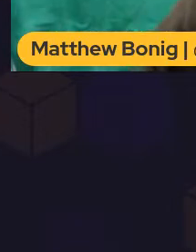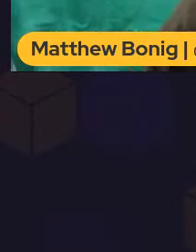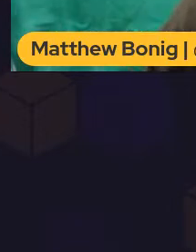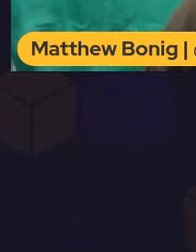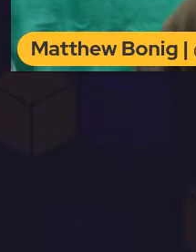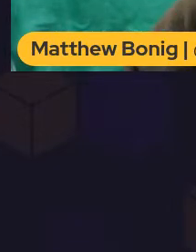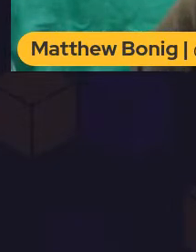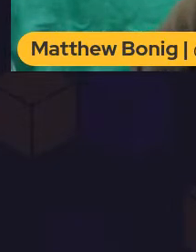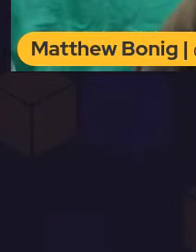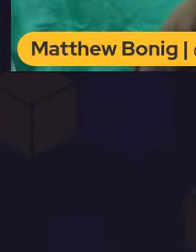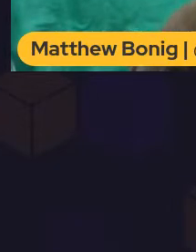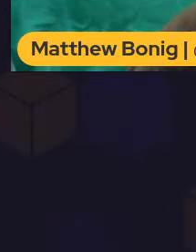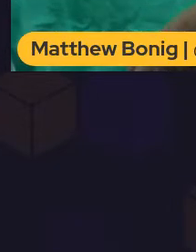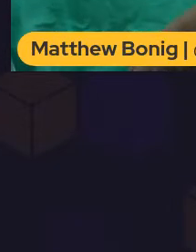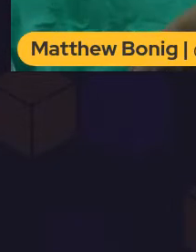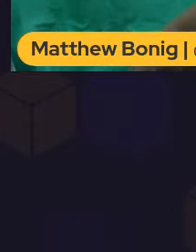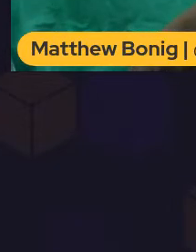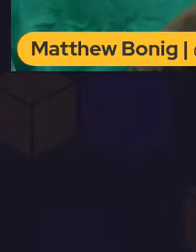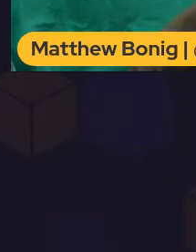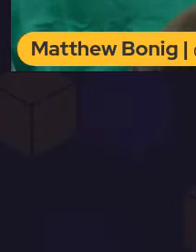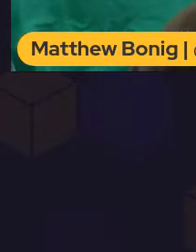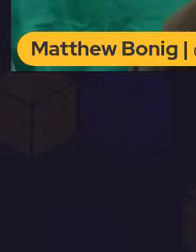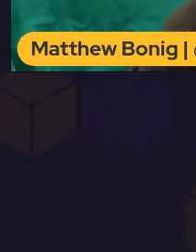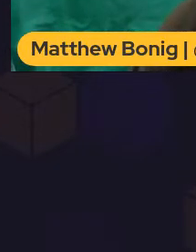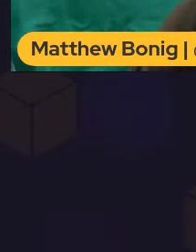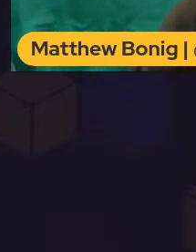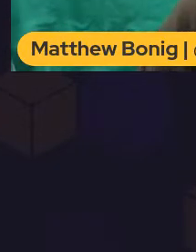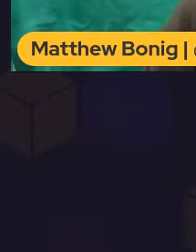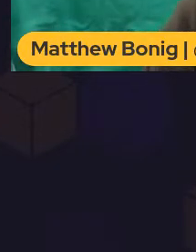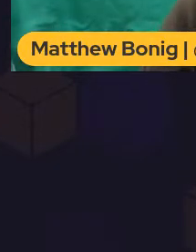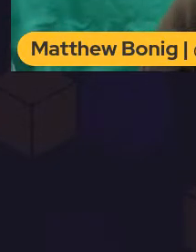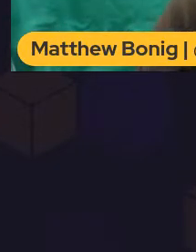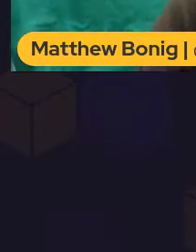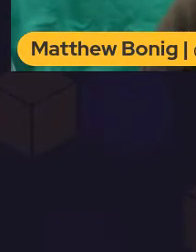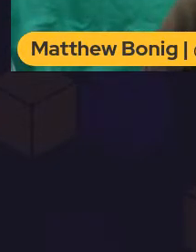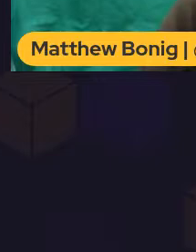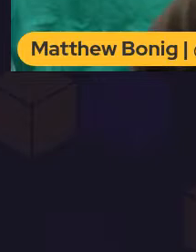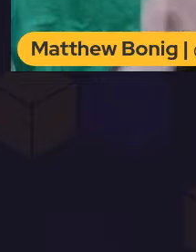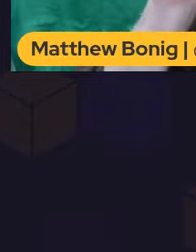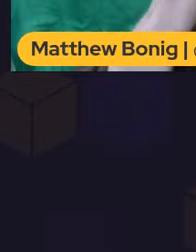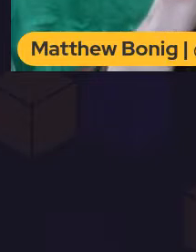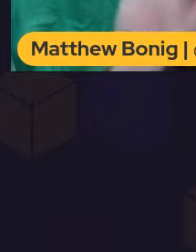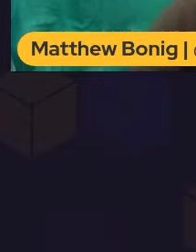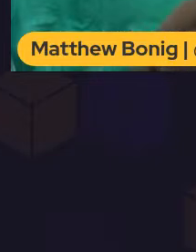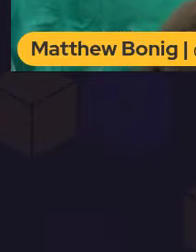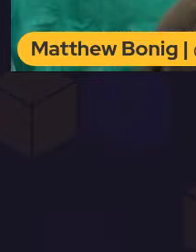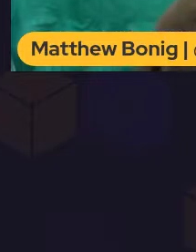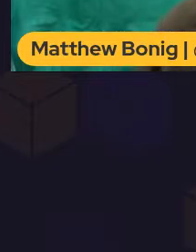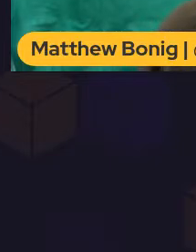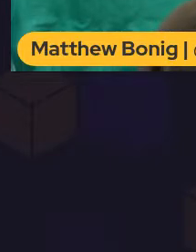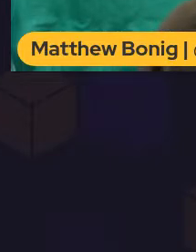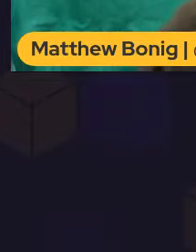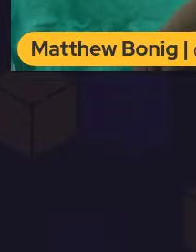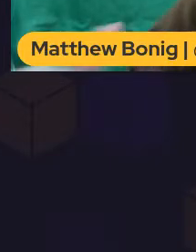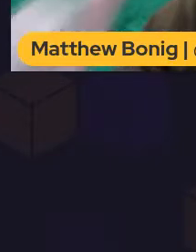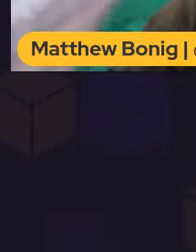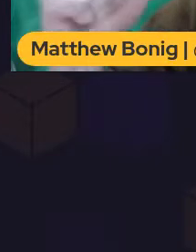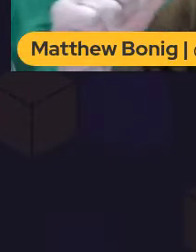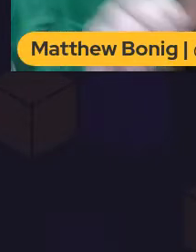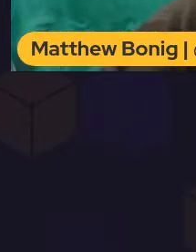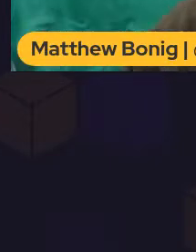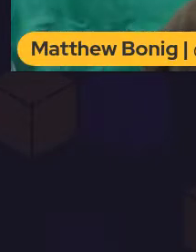have our pancakes costume on. You know, pancakes are official mascot. EJ got to wear them last year,